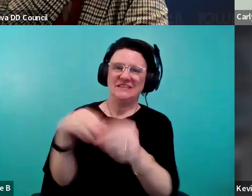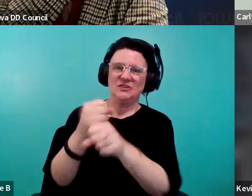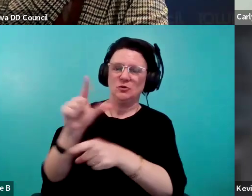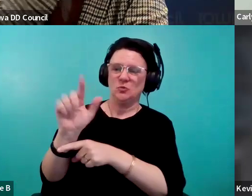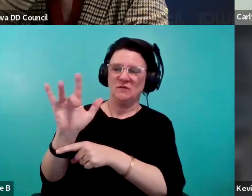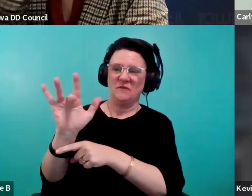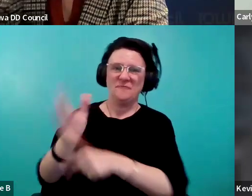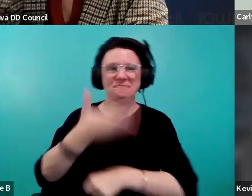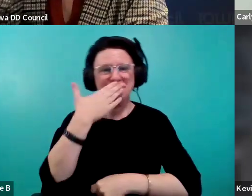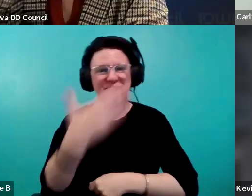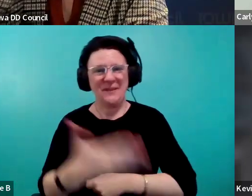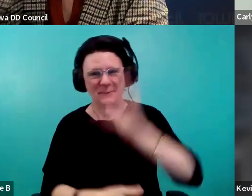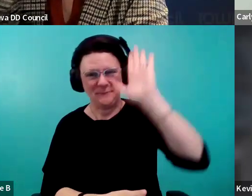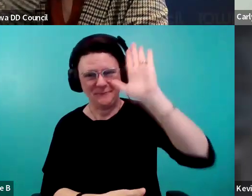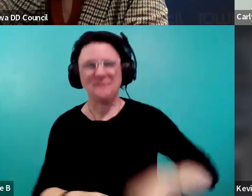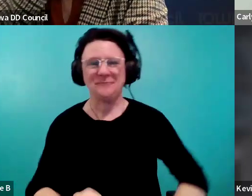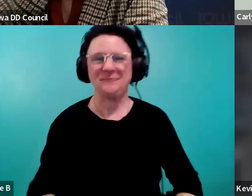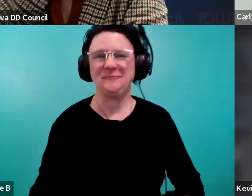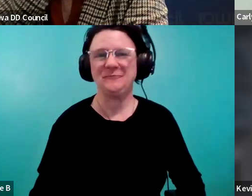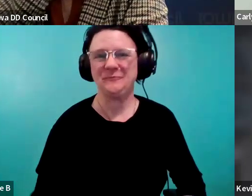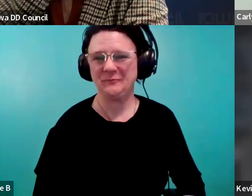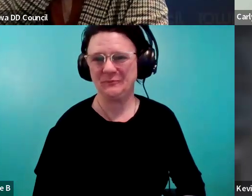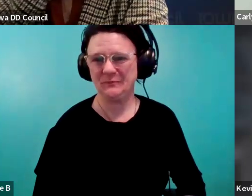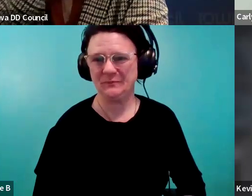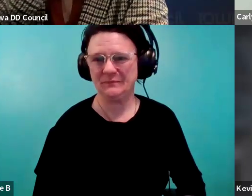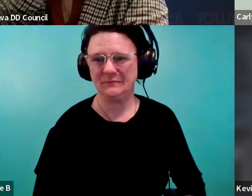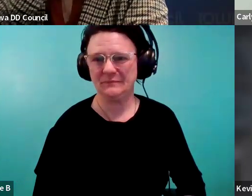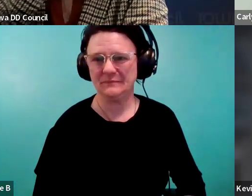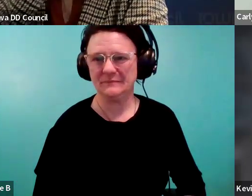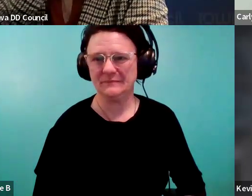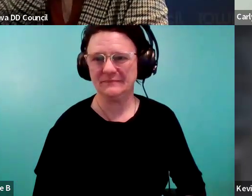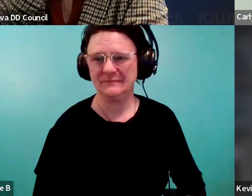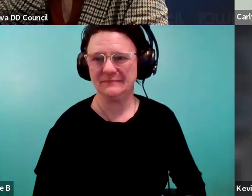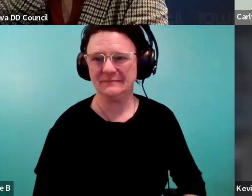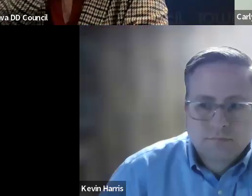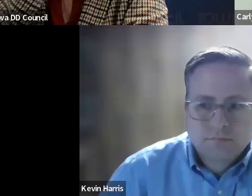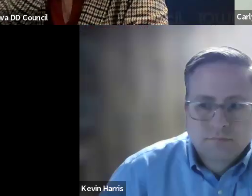reach out with any additional questions or comments. Thank you.